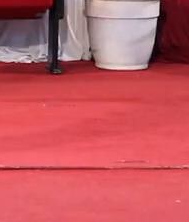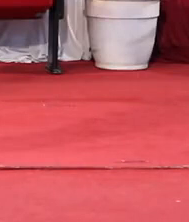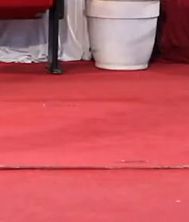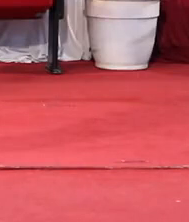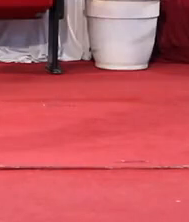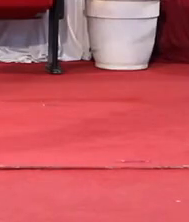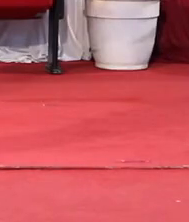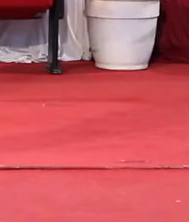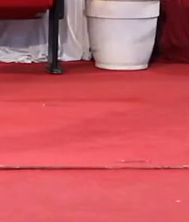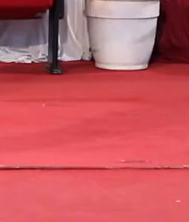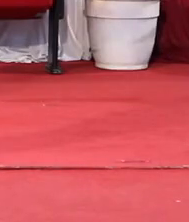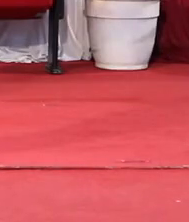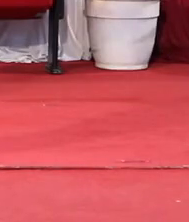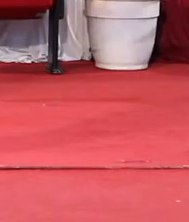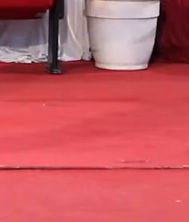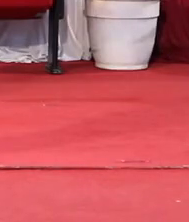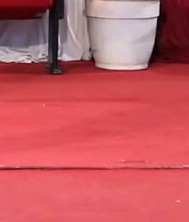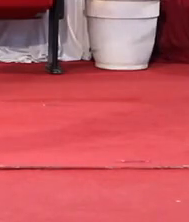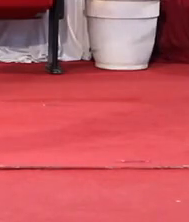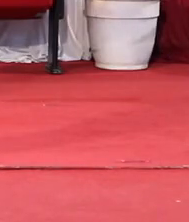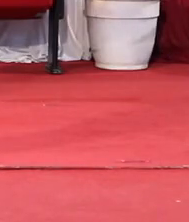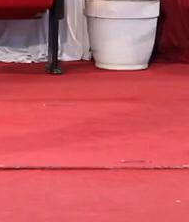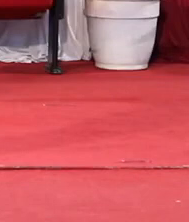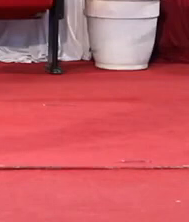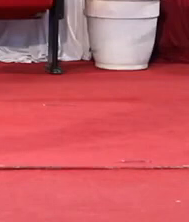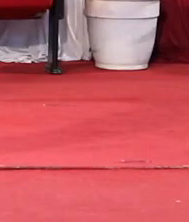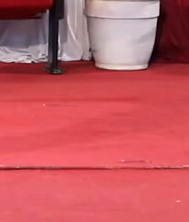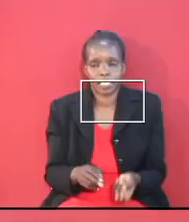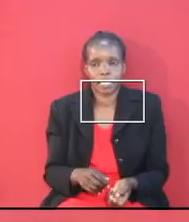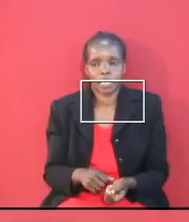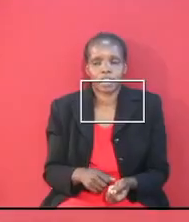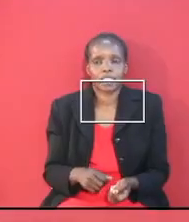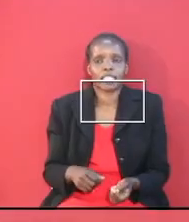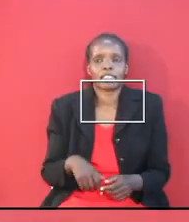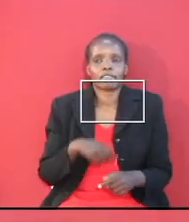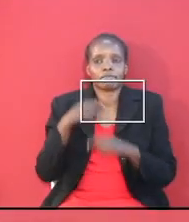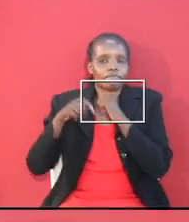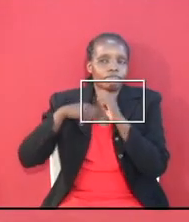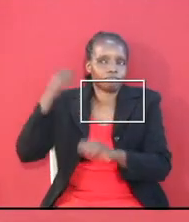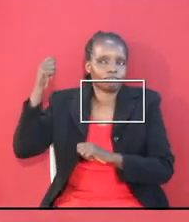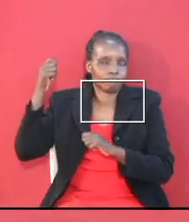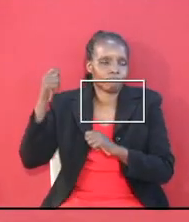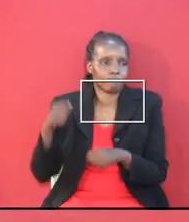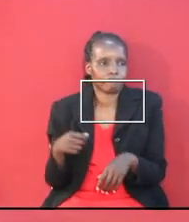Jesus. Instead of going to repent the amazing grace, he went and hanged himself.